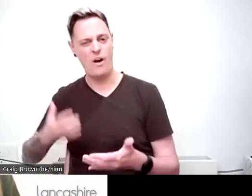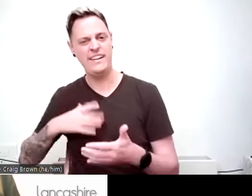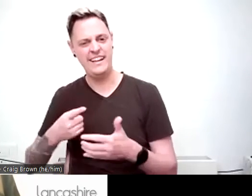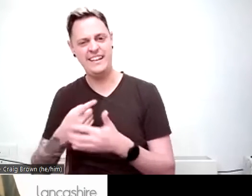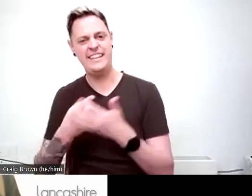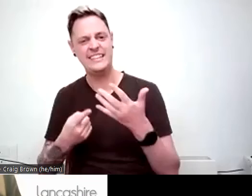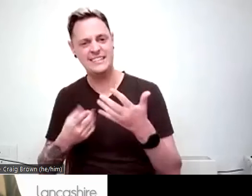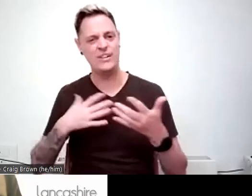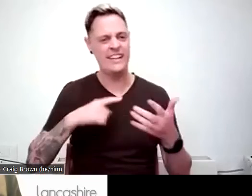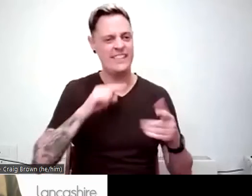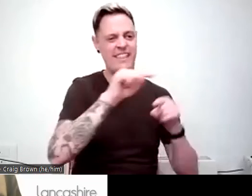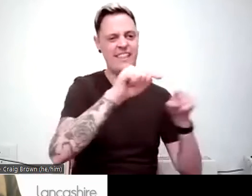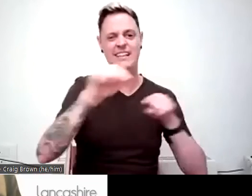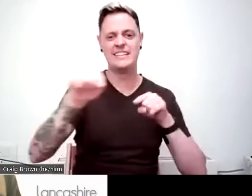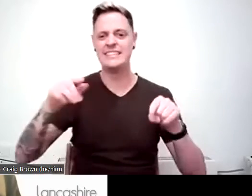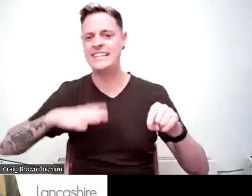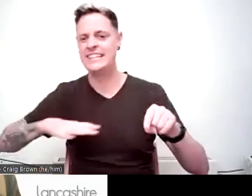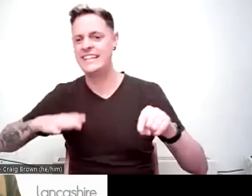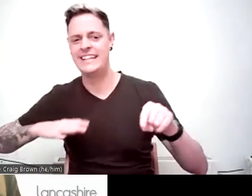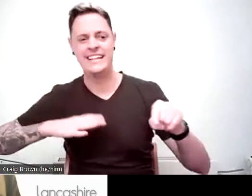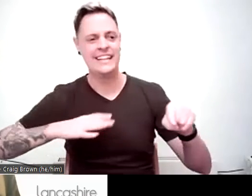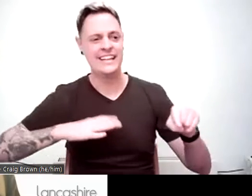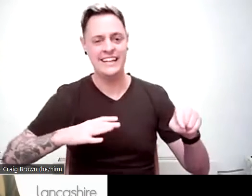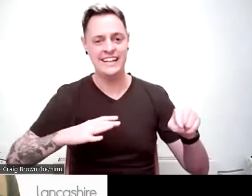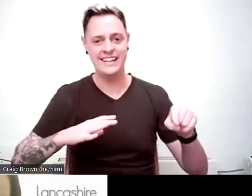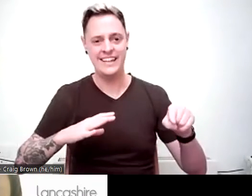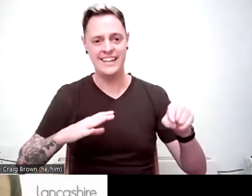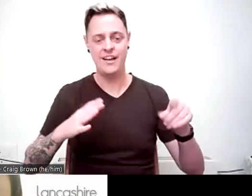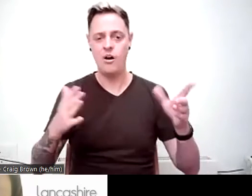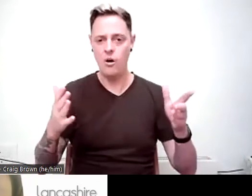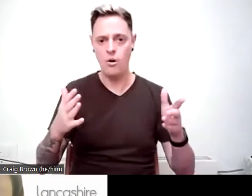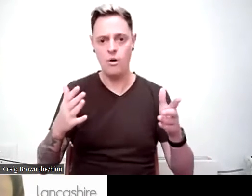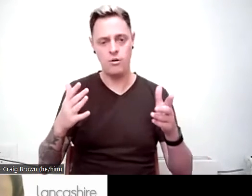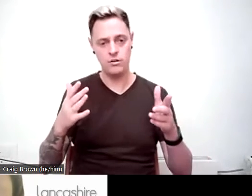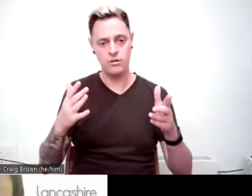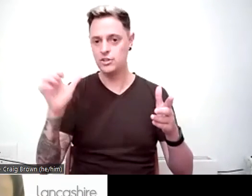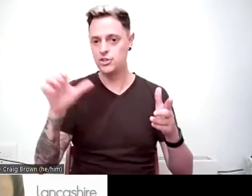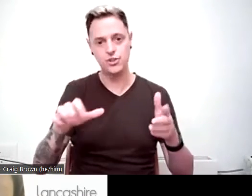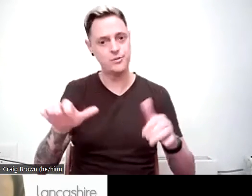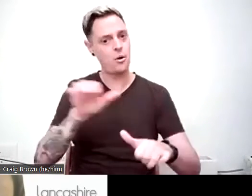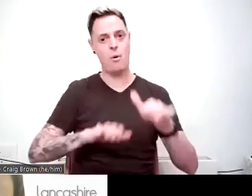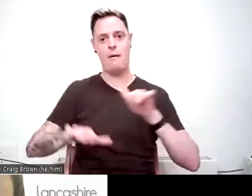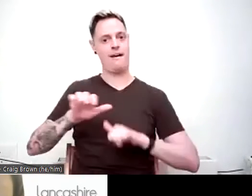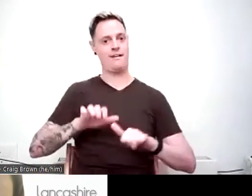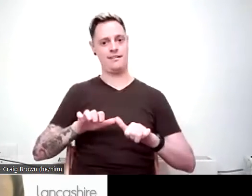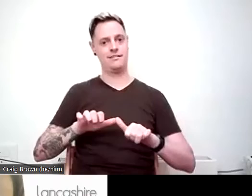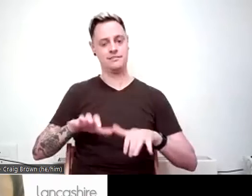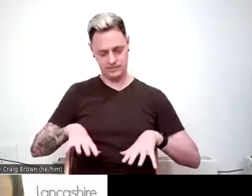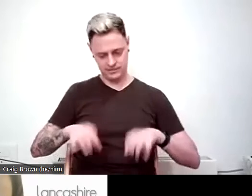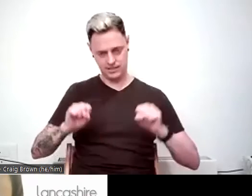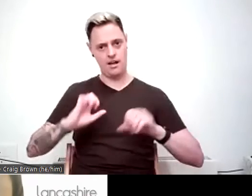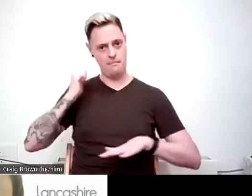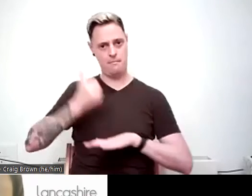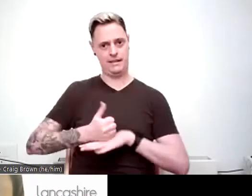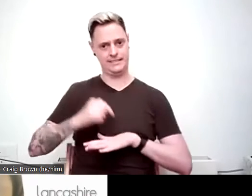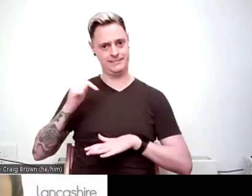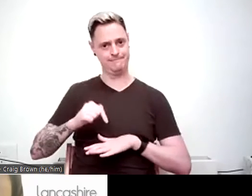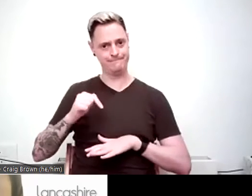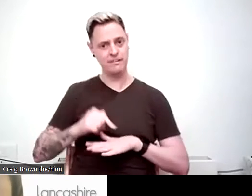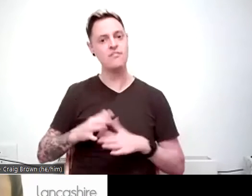this, and thinking about building, when actually bring it back to the practice, bring it back to